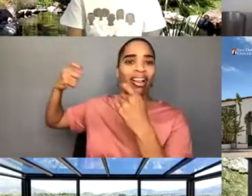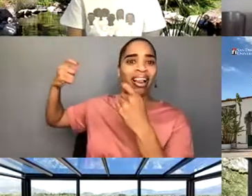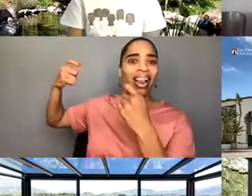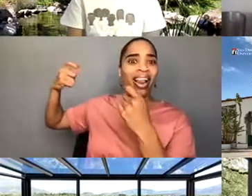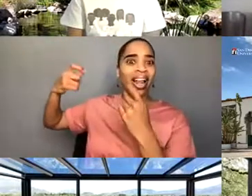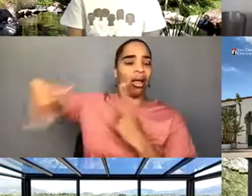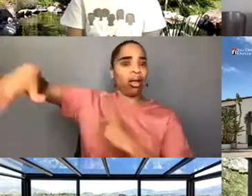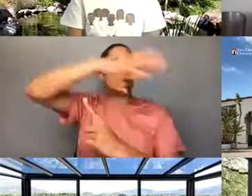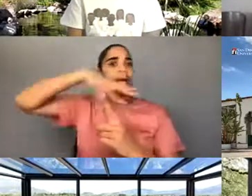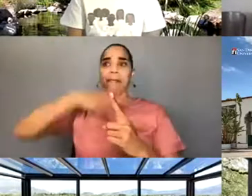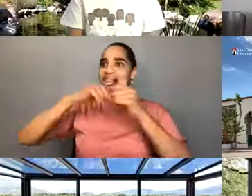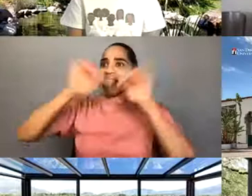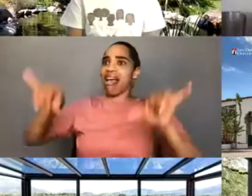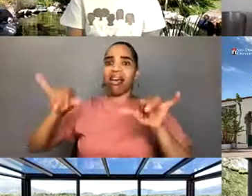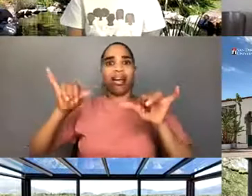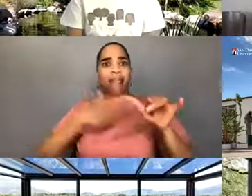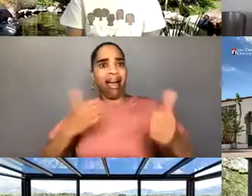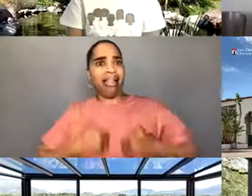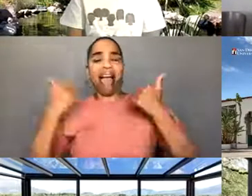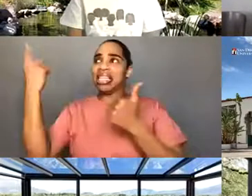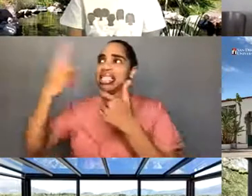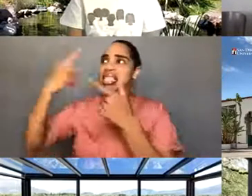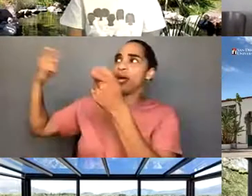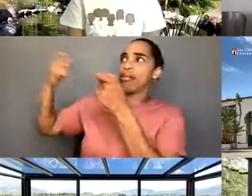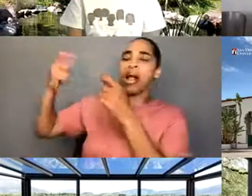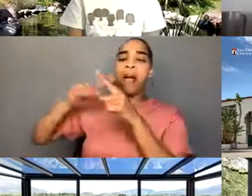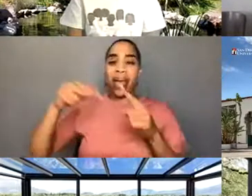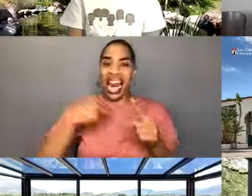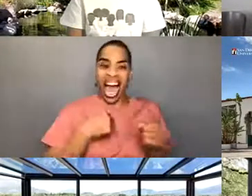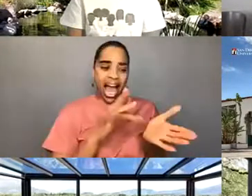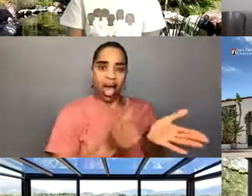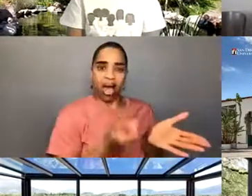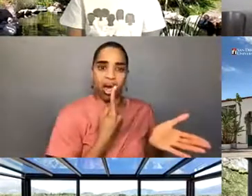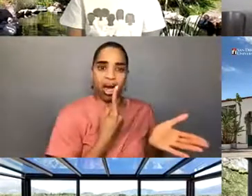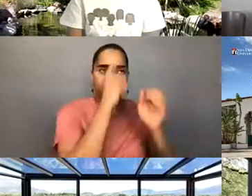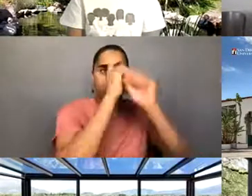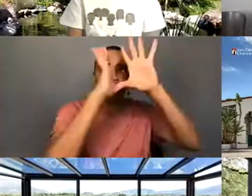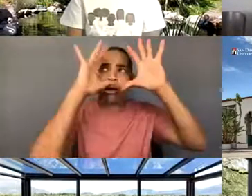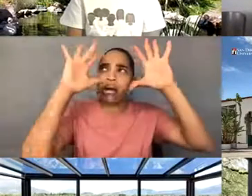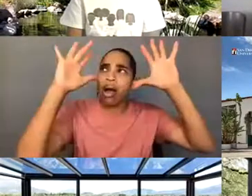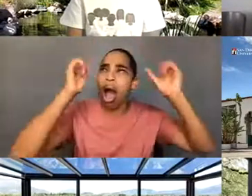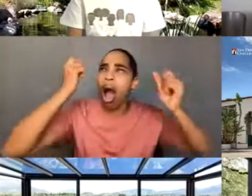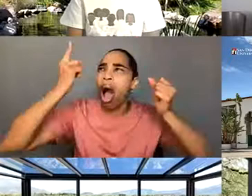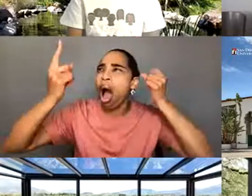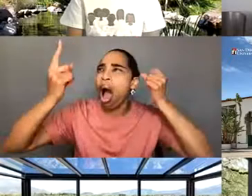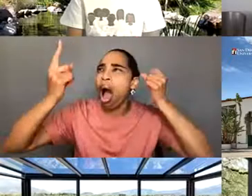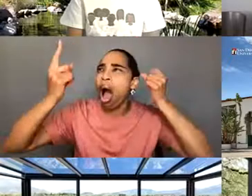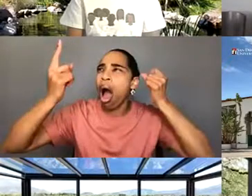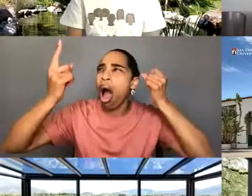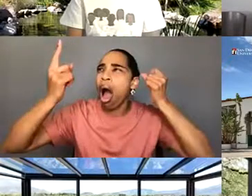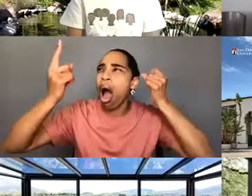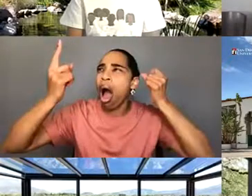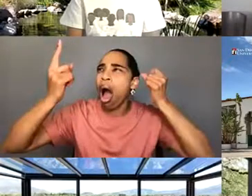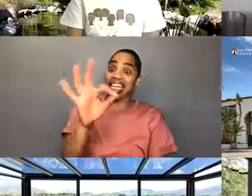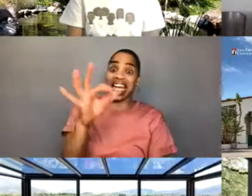constructed. But once you read the work that I'm trying to do, the 1619 Project, suddenly you see that, oh,